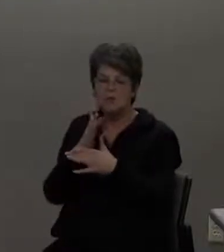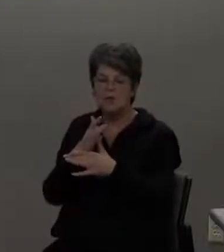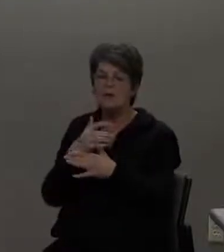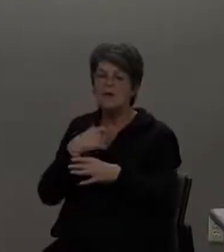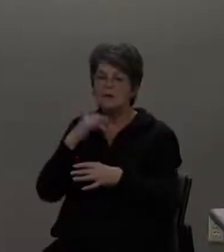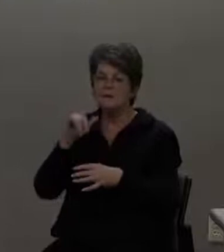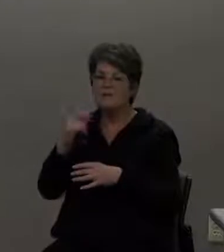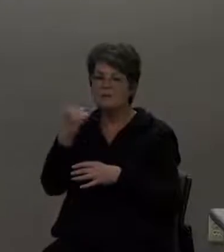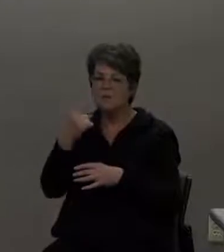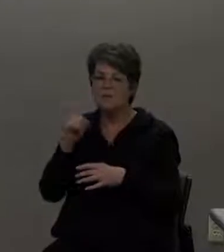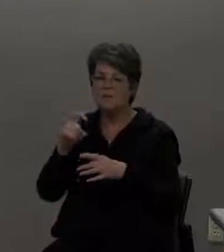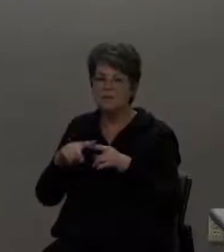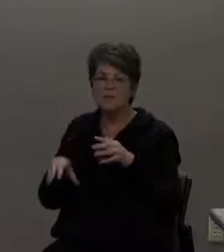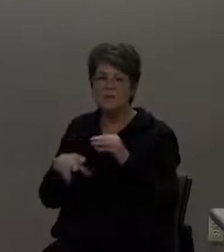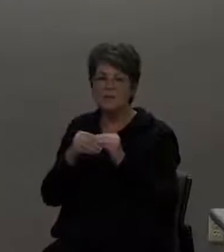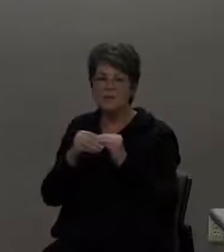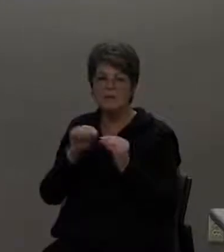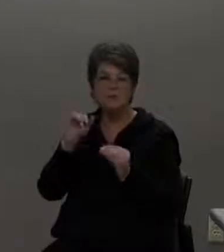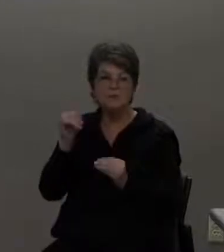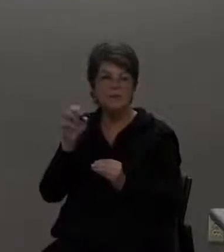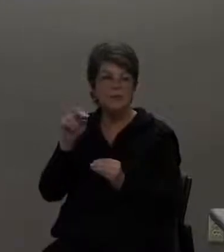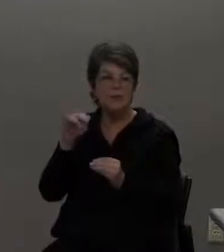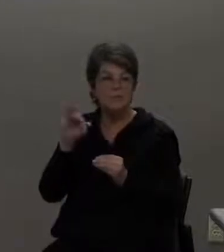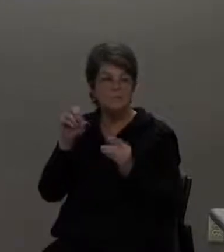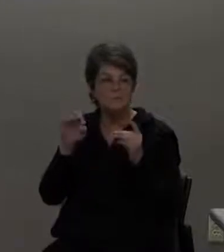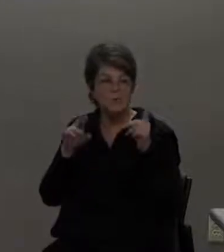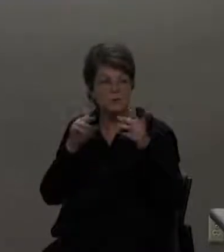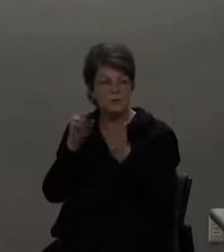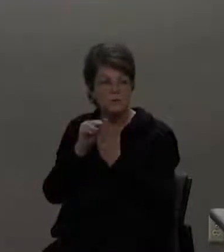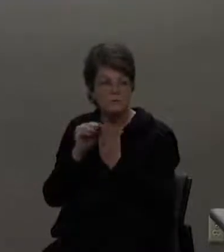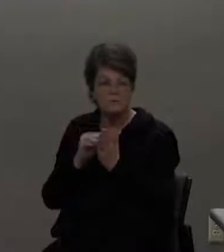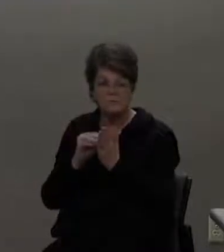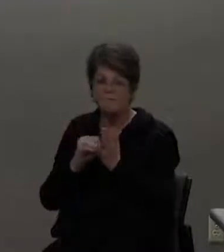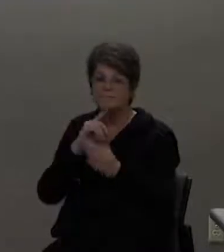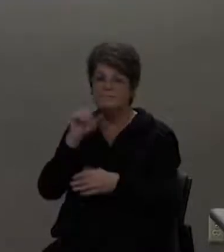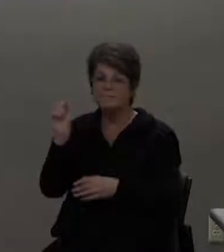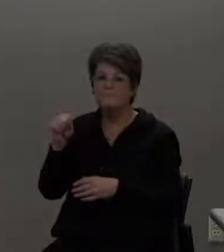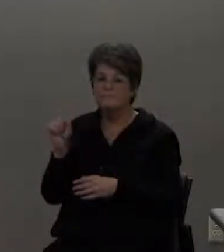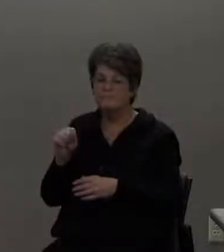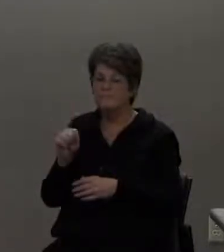that. Sure. So Jennifer, I'm assuming you're taking all my notes for me? Thank you. It.